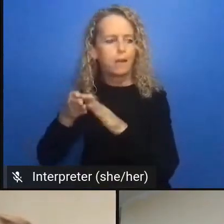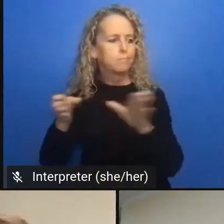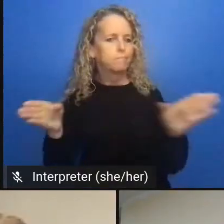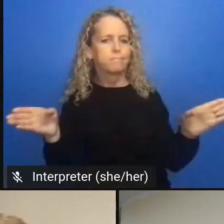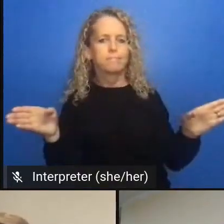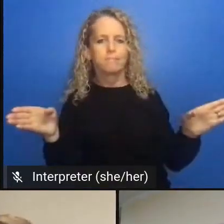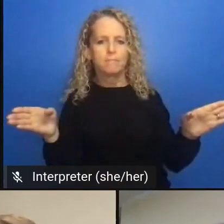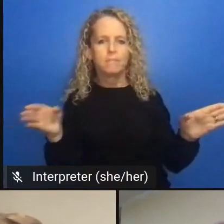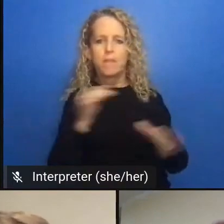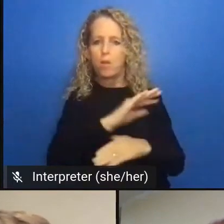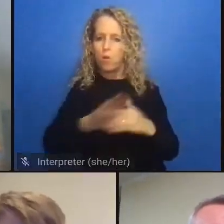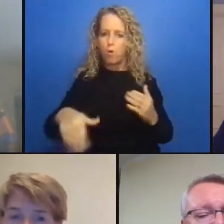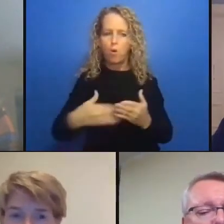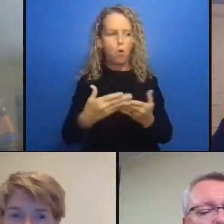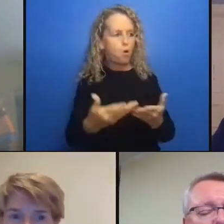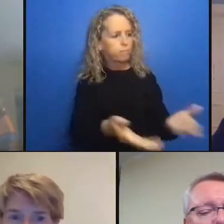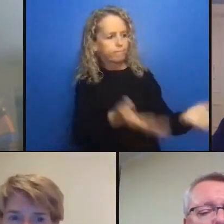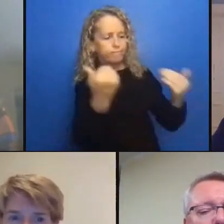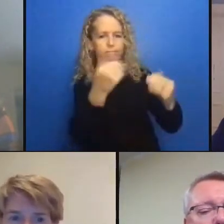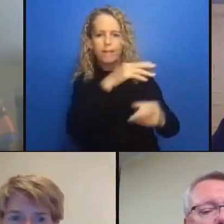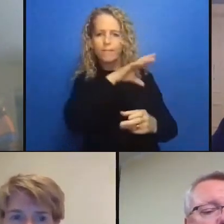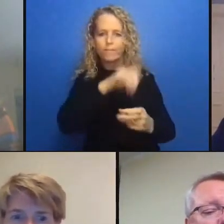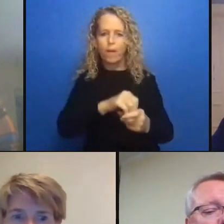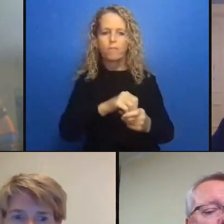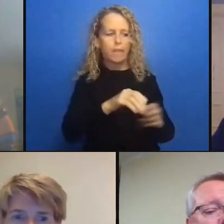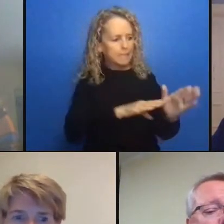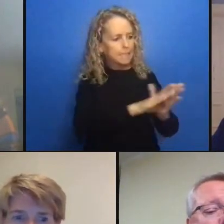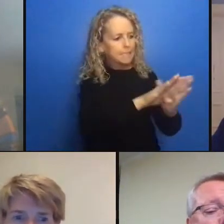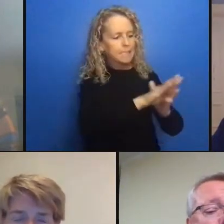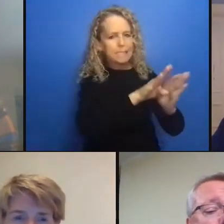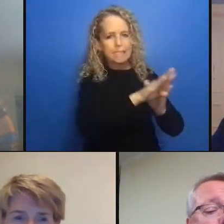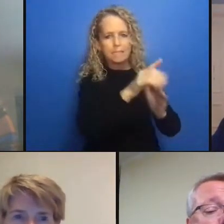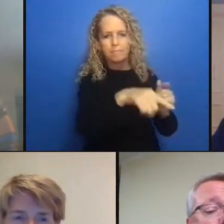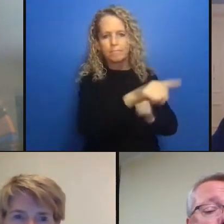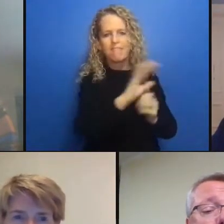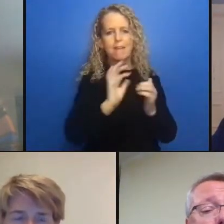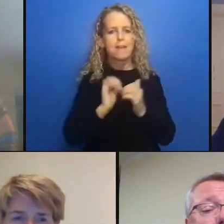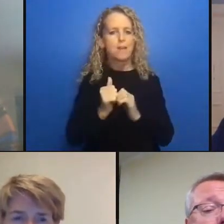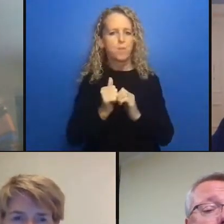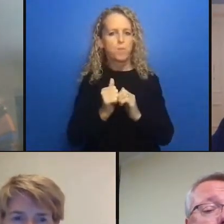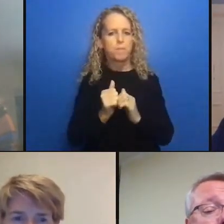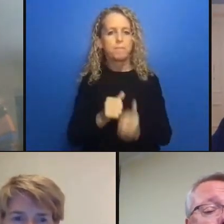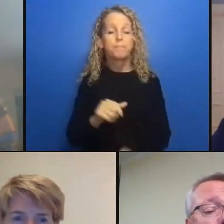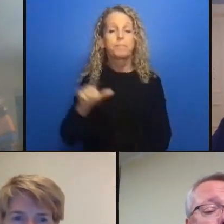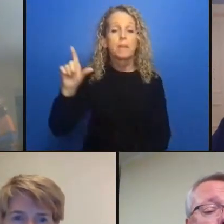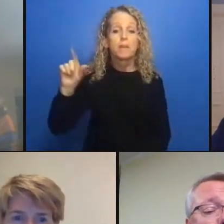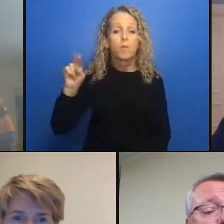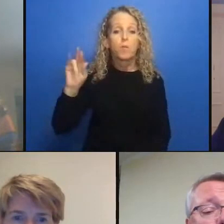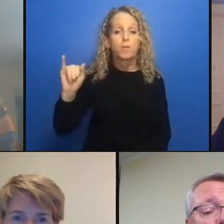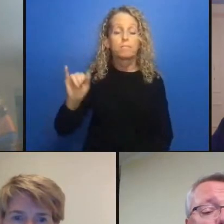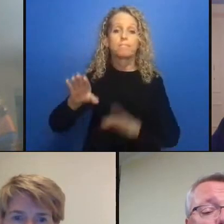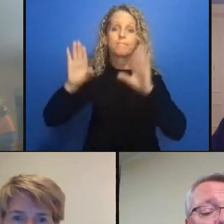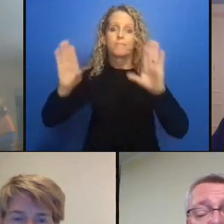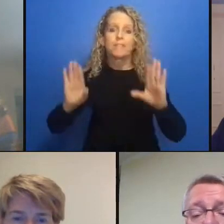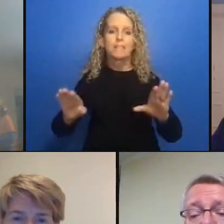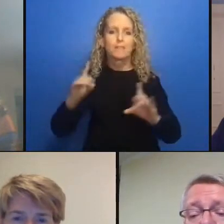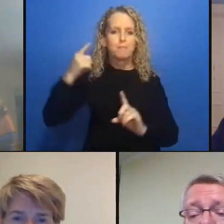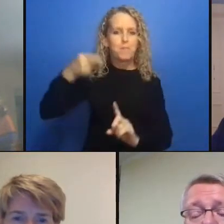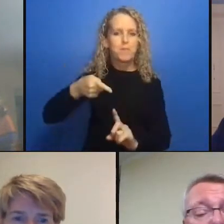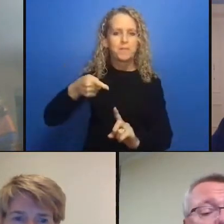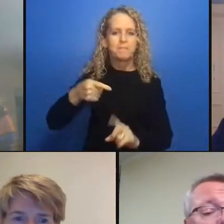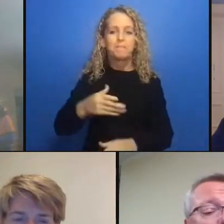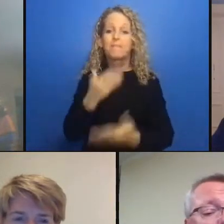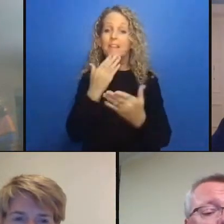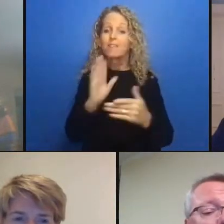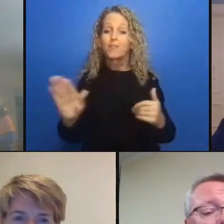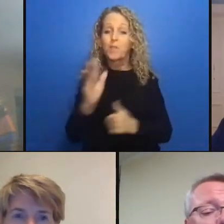get them going where they need to go? That's a fantastic point. Okay, I am going to thank you for everyone's